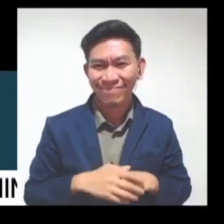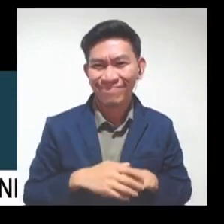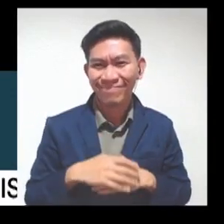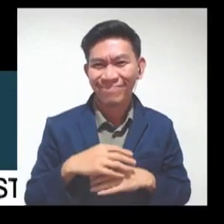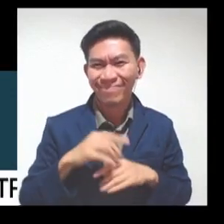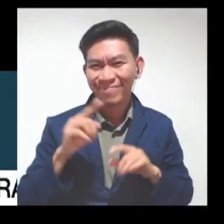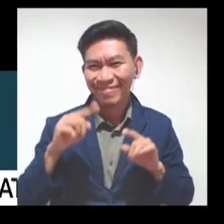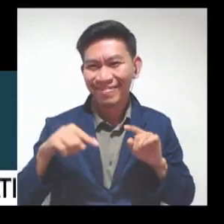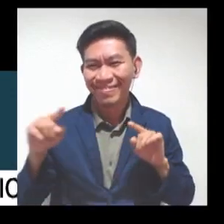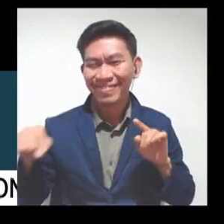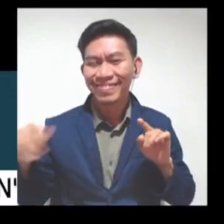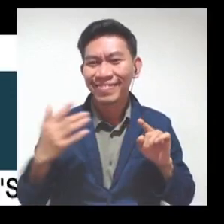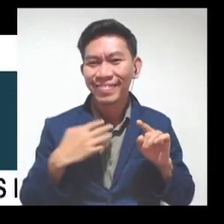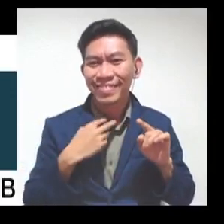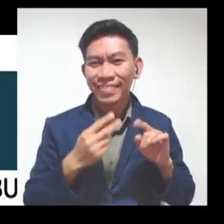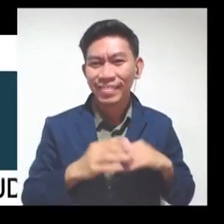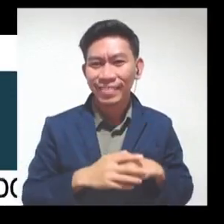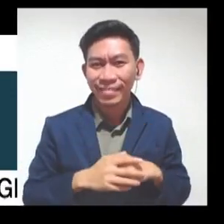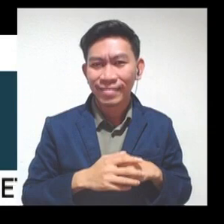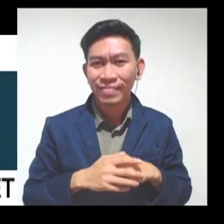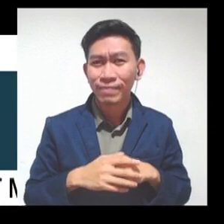For me,